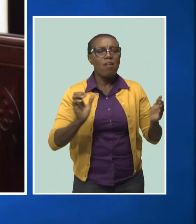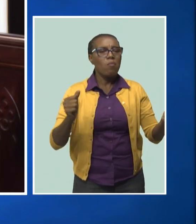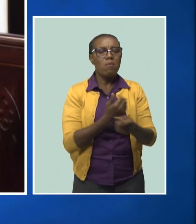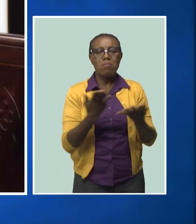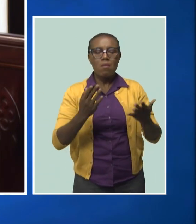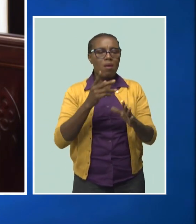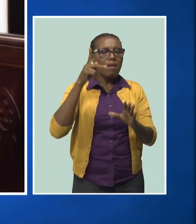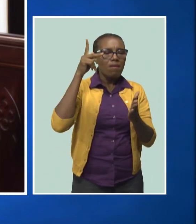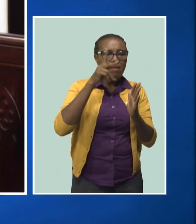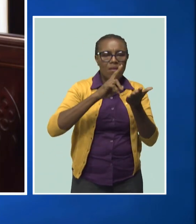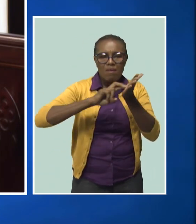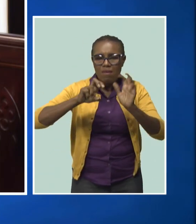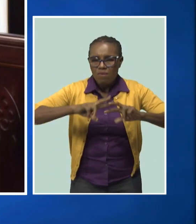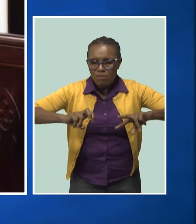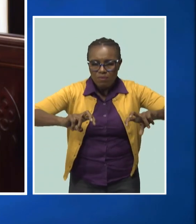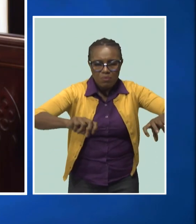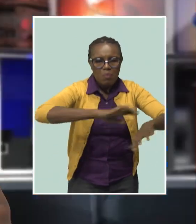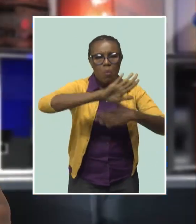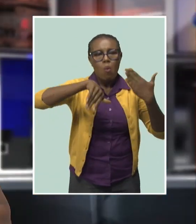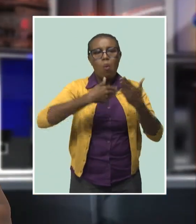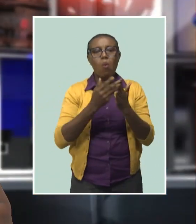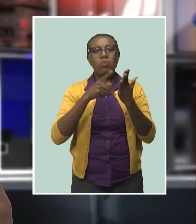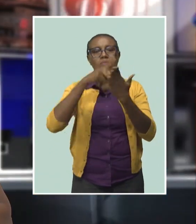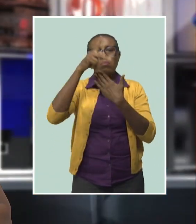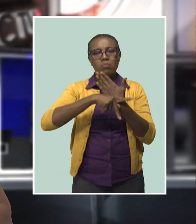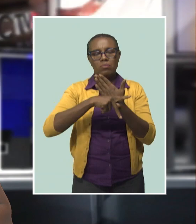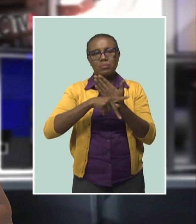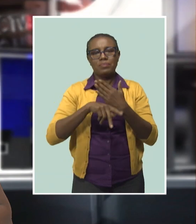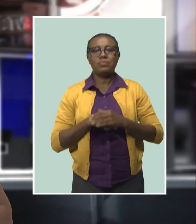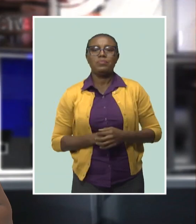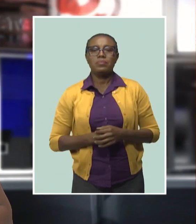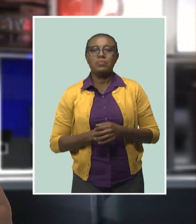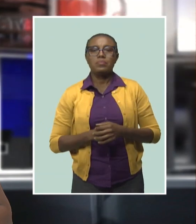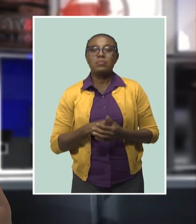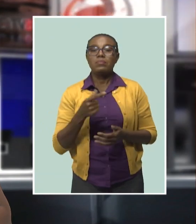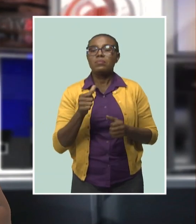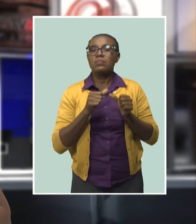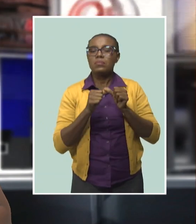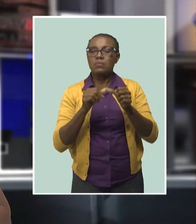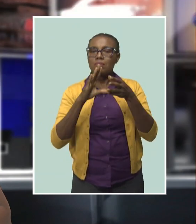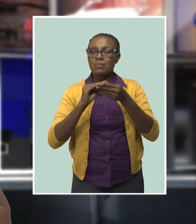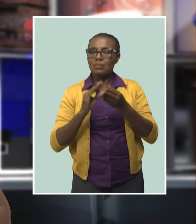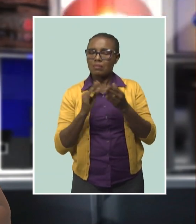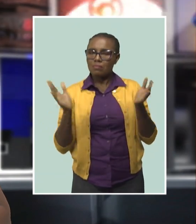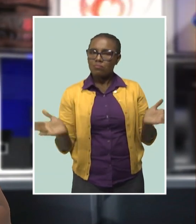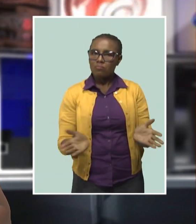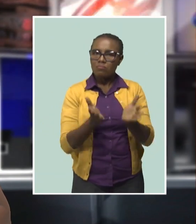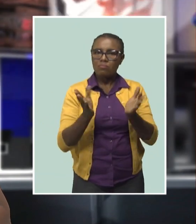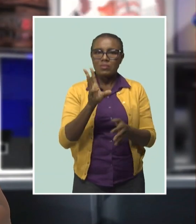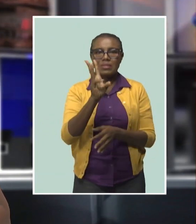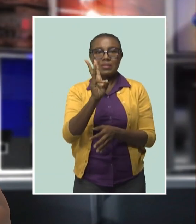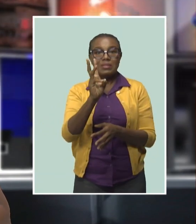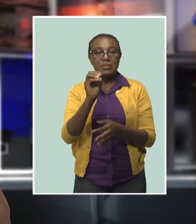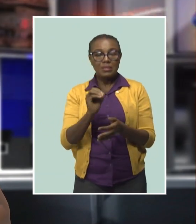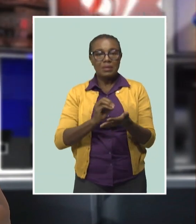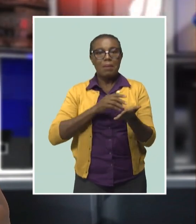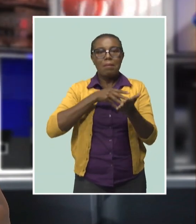investigation into every aspect of it. Ms. Motley has also given the assurance the $60 million